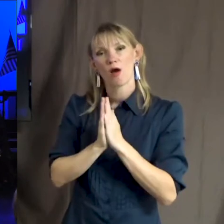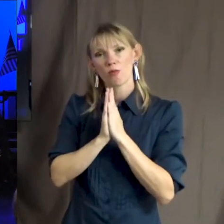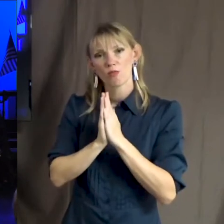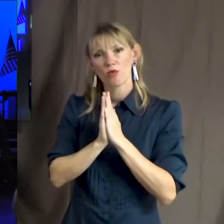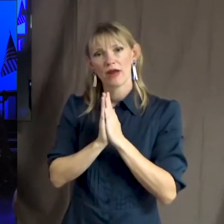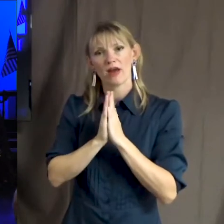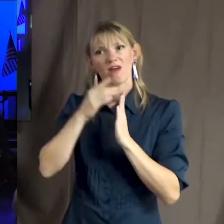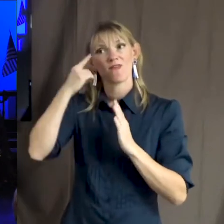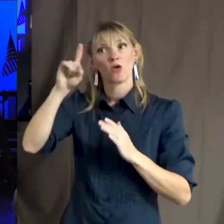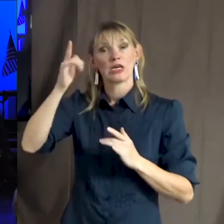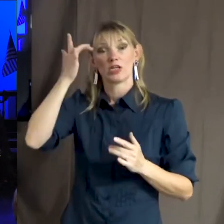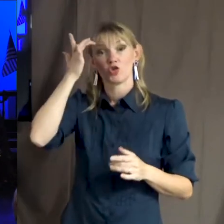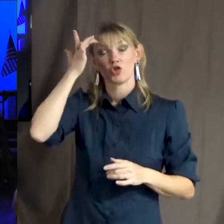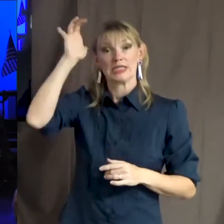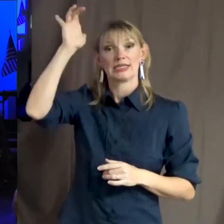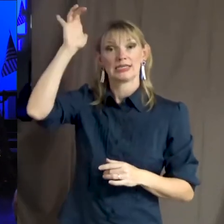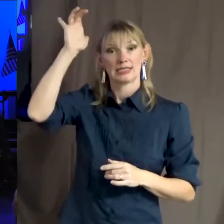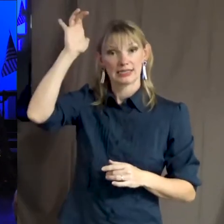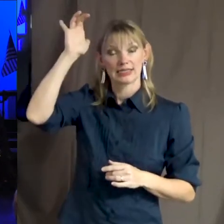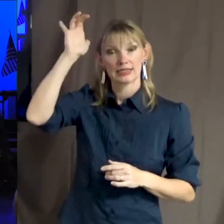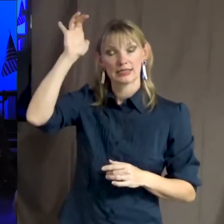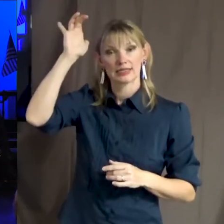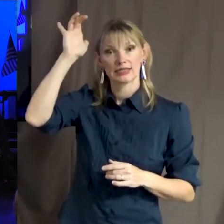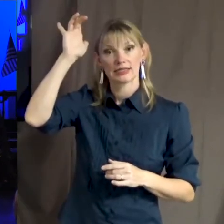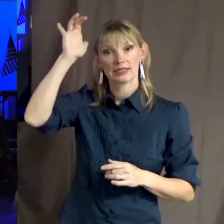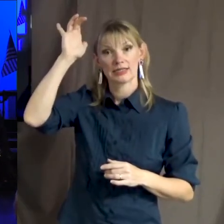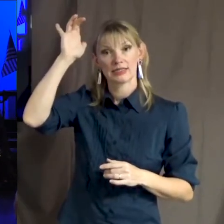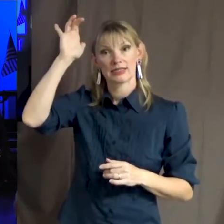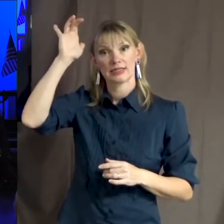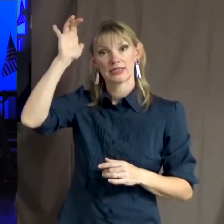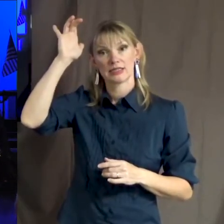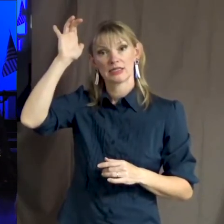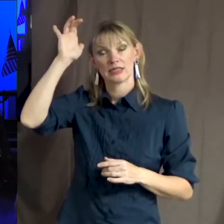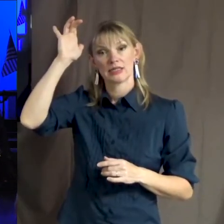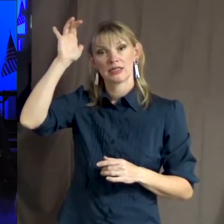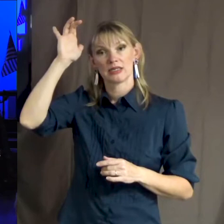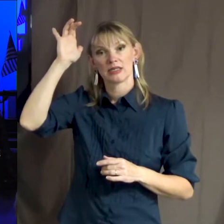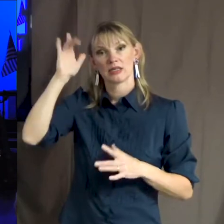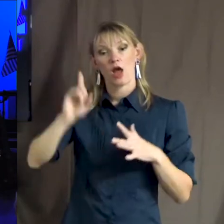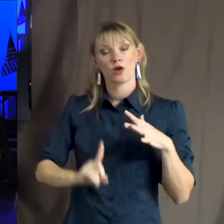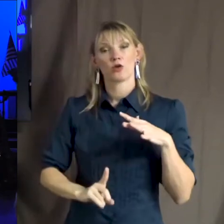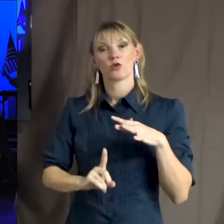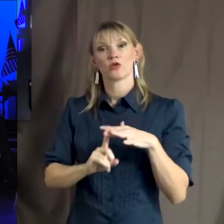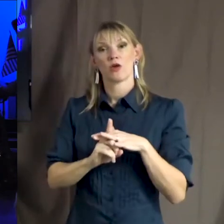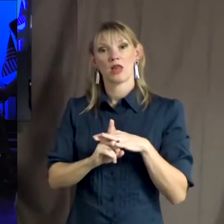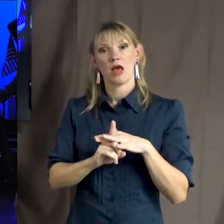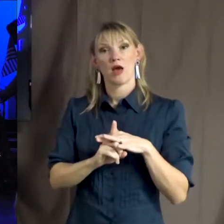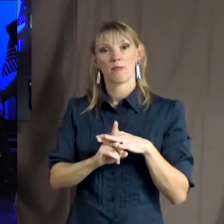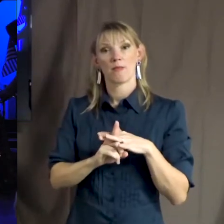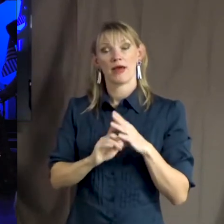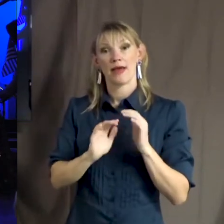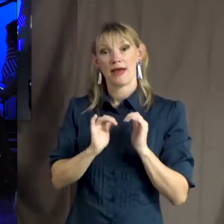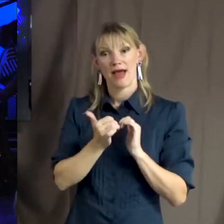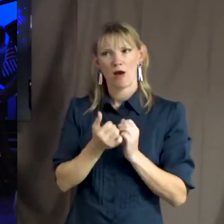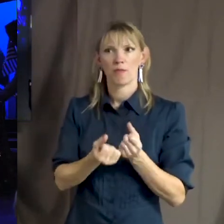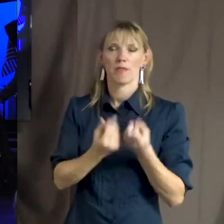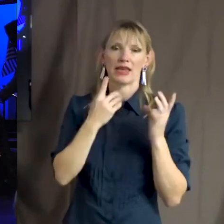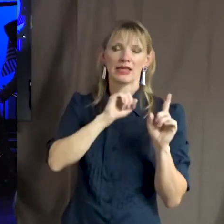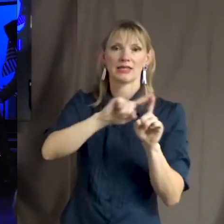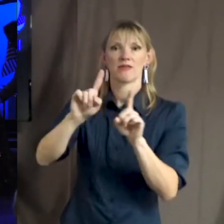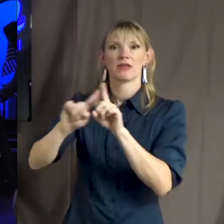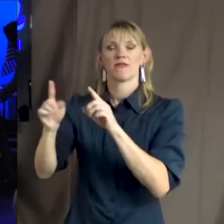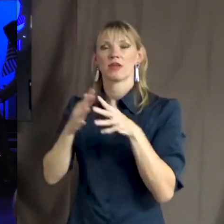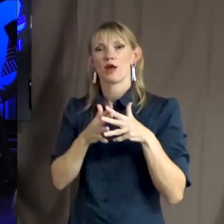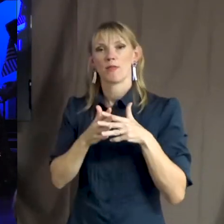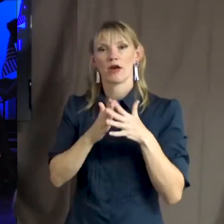the genius that has been brought forth through so many great Americans, that calls